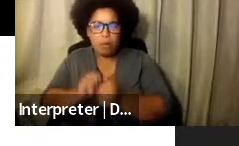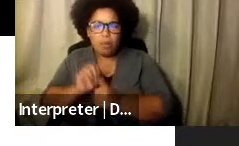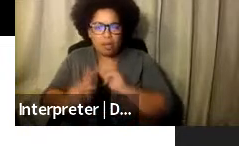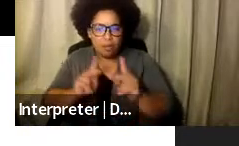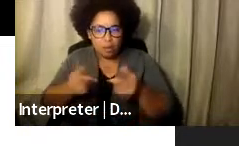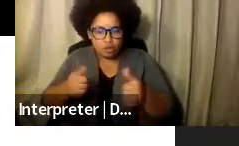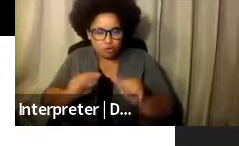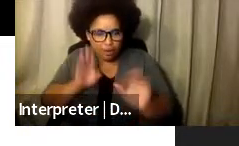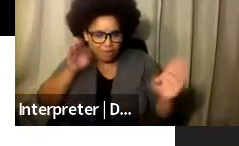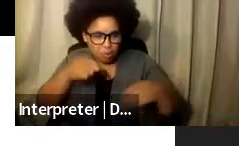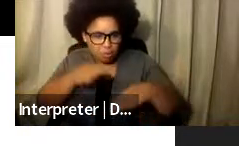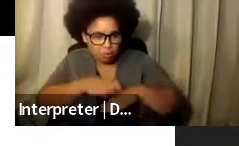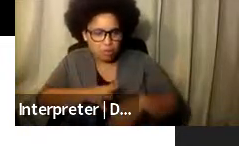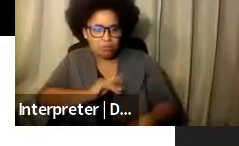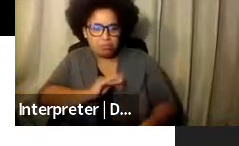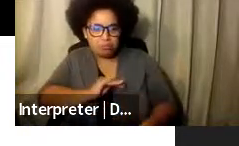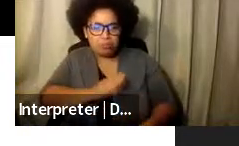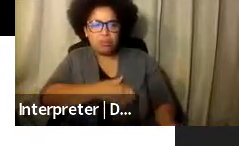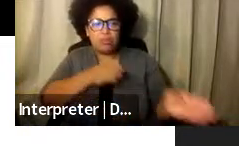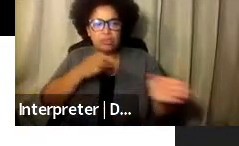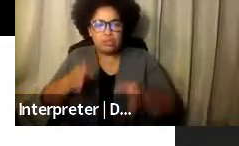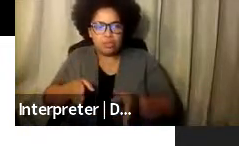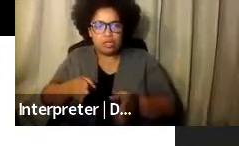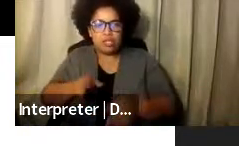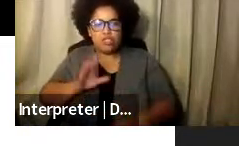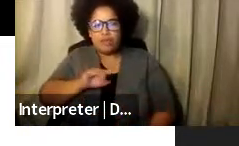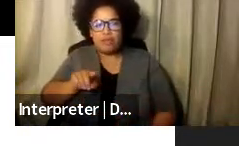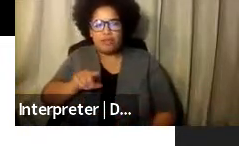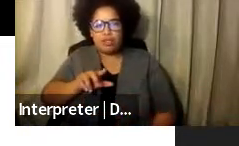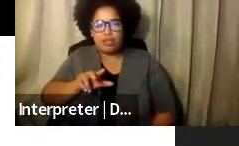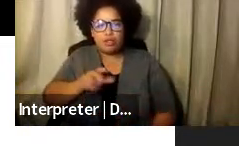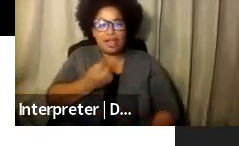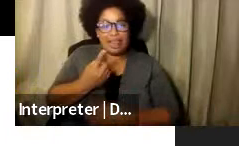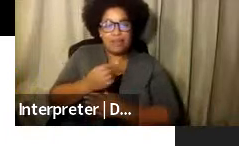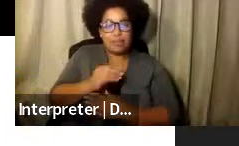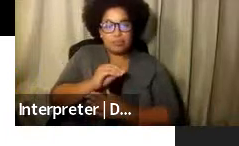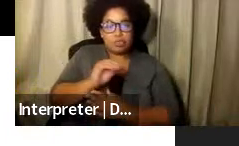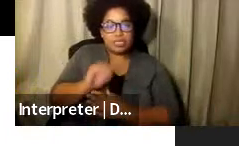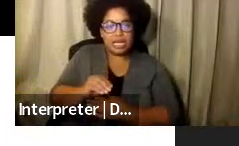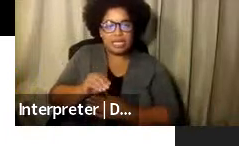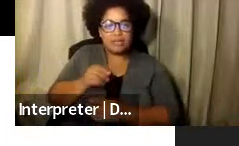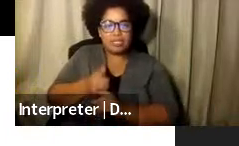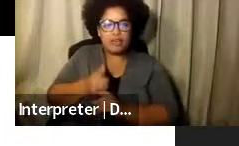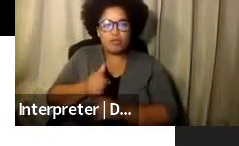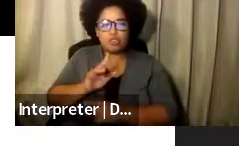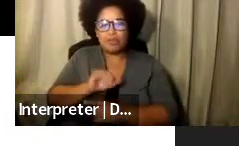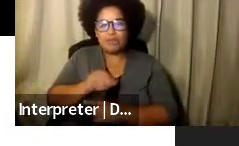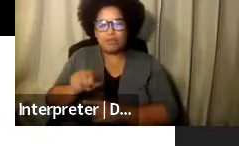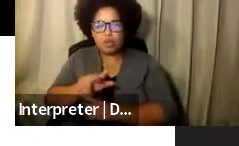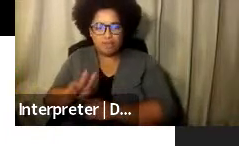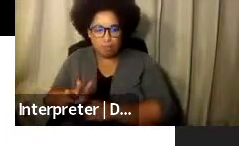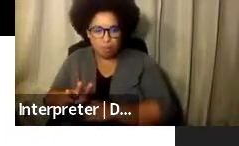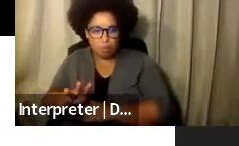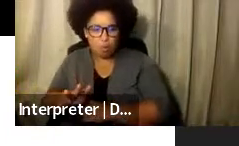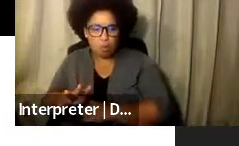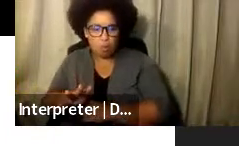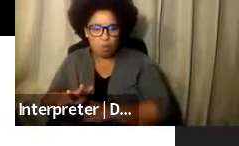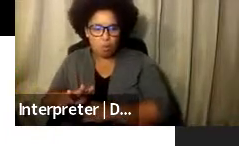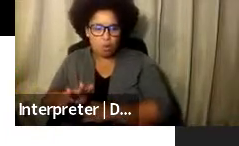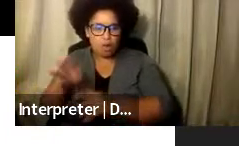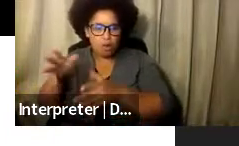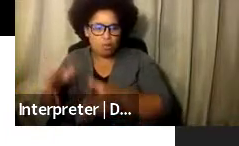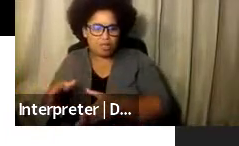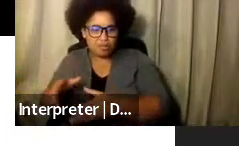that we're trying to reach, so that's good. And then 11% were 25 to 34, 11% were, the rest